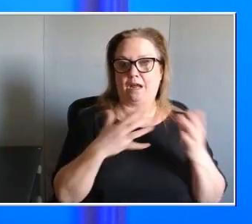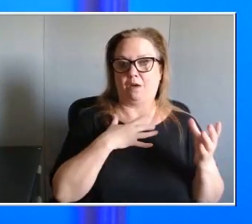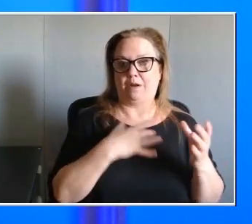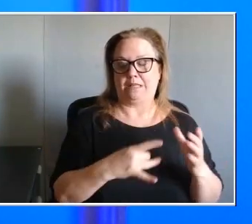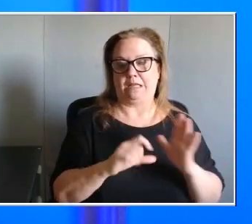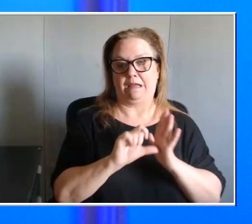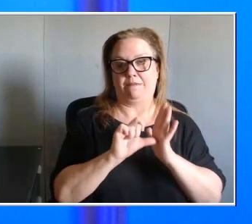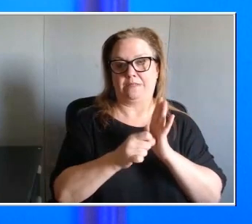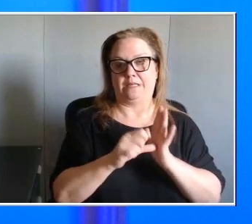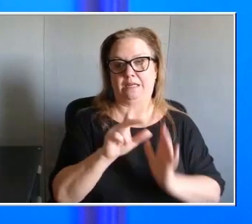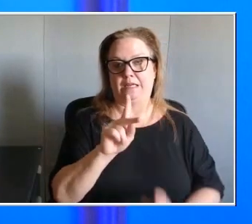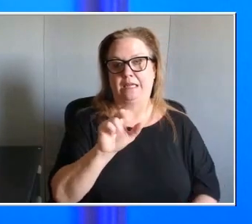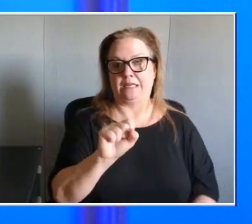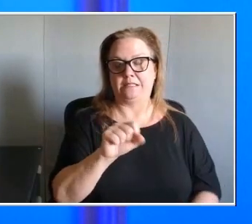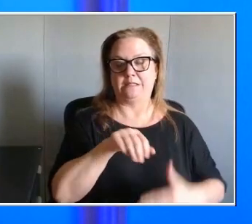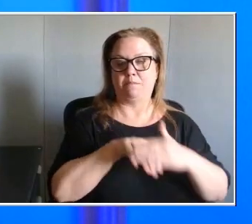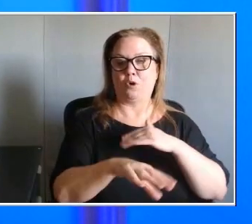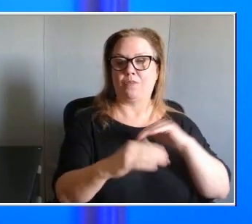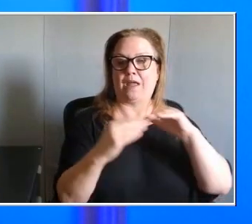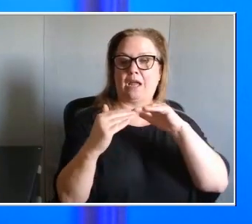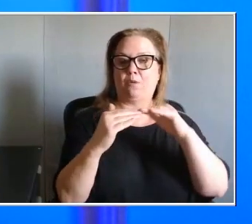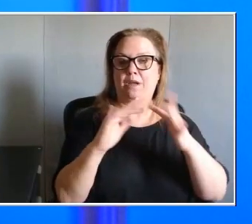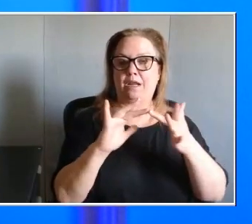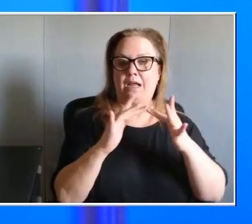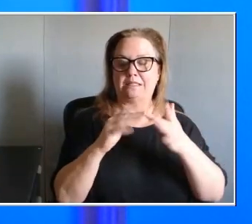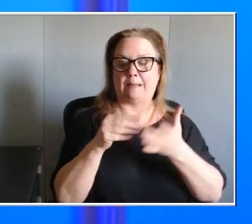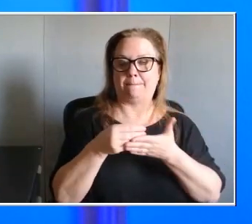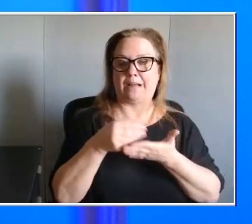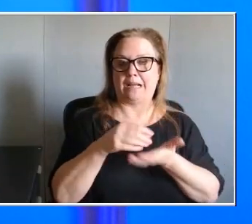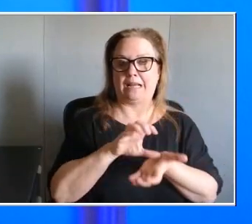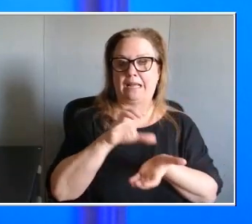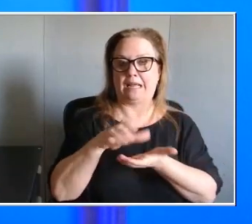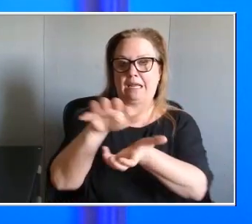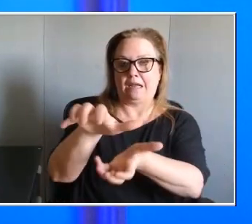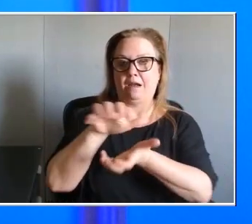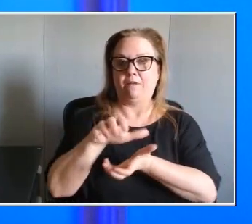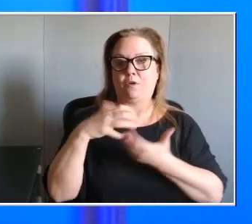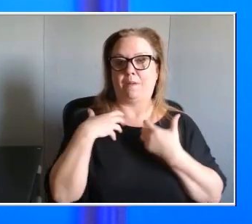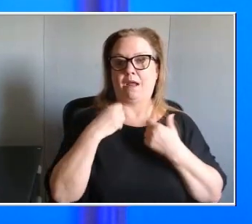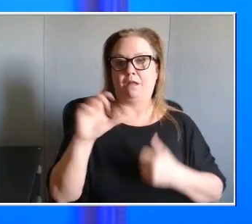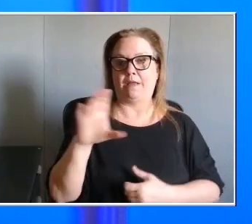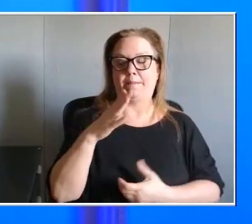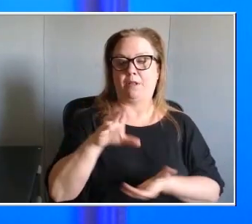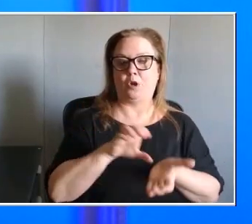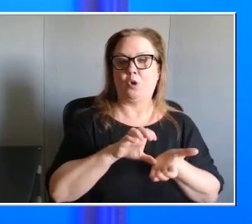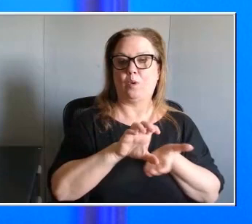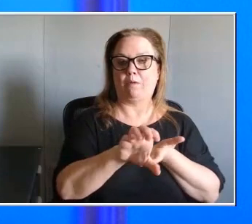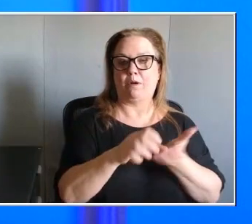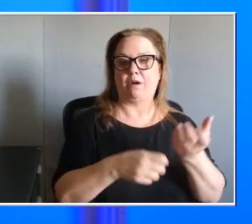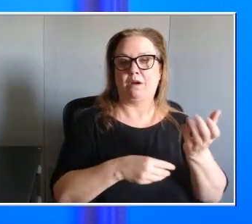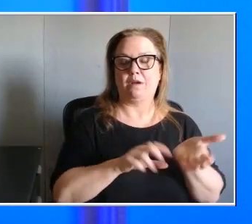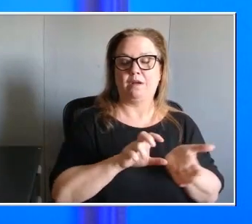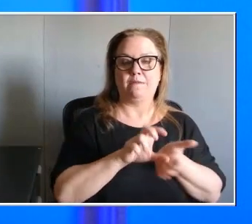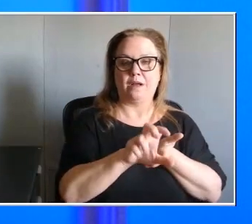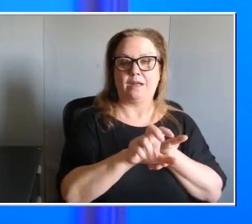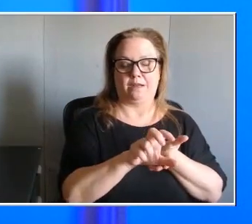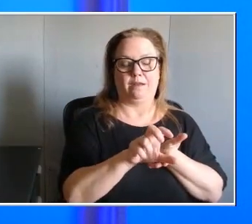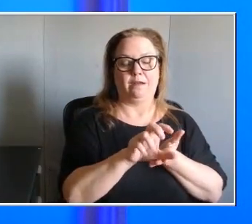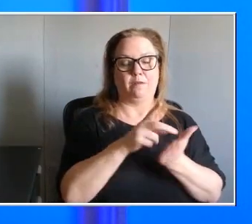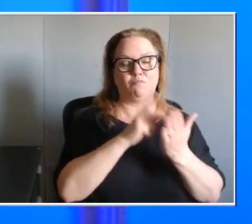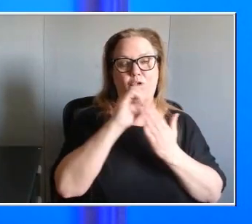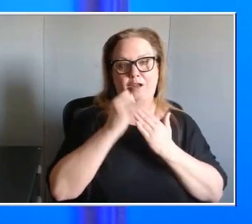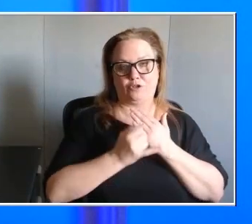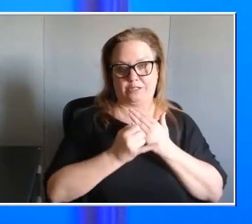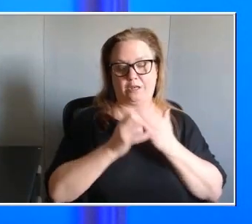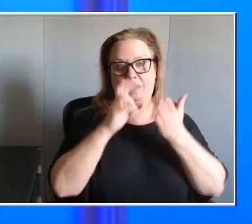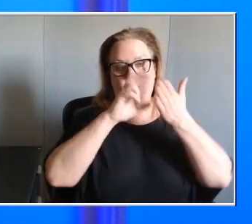highlight is the Kansas Birth Equity Network has a pot of funding that from Healthy Blue, where we will be funding community projects around our research agenda.